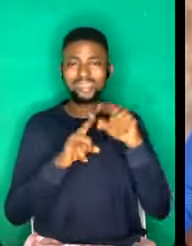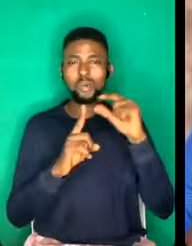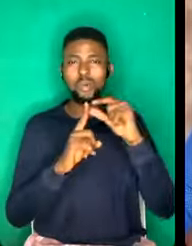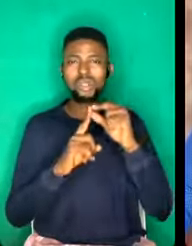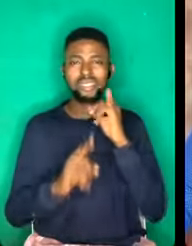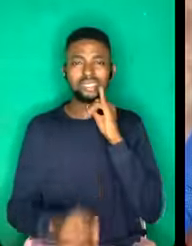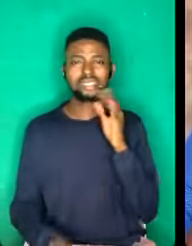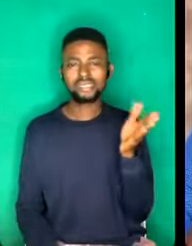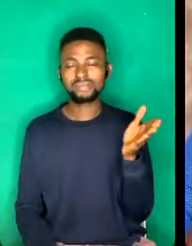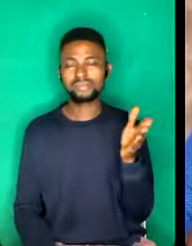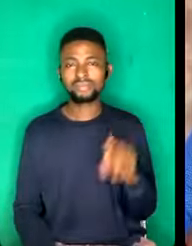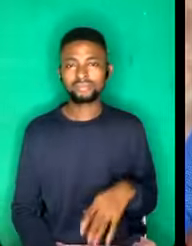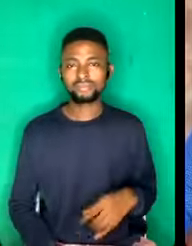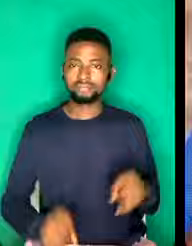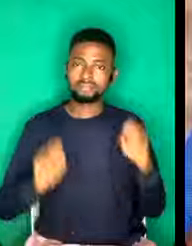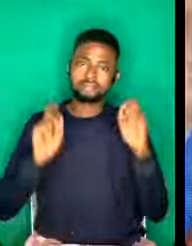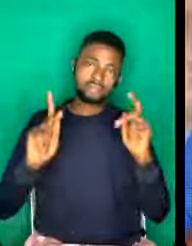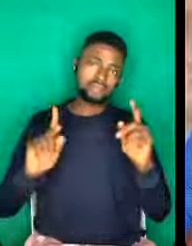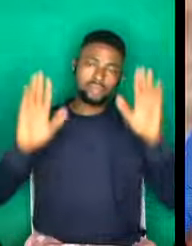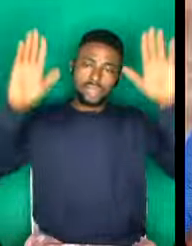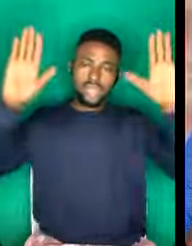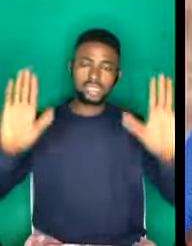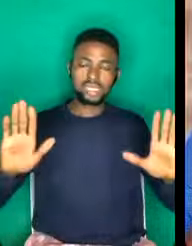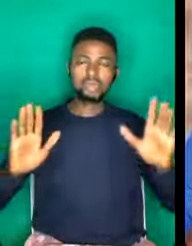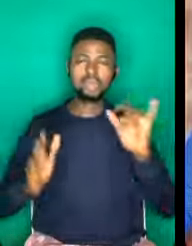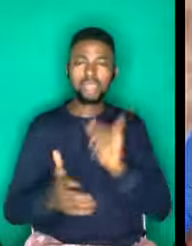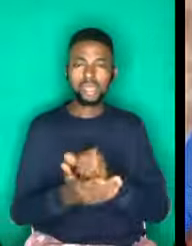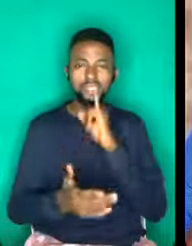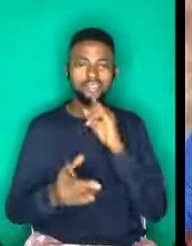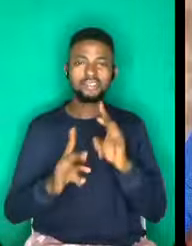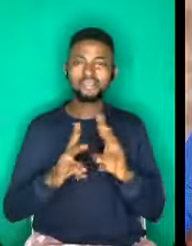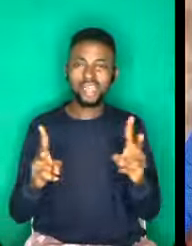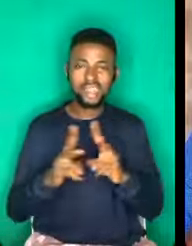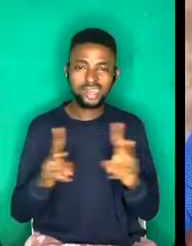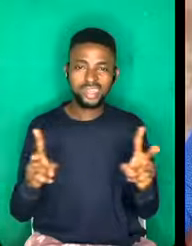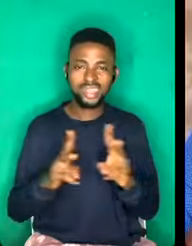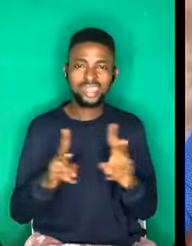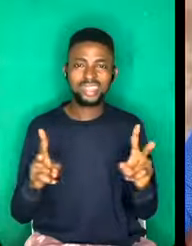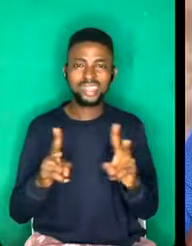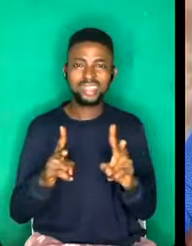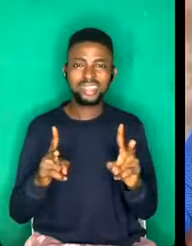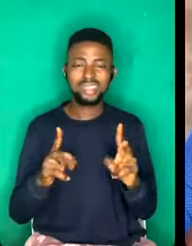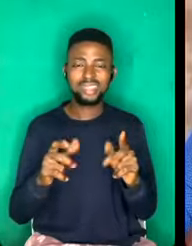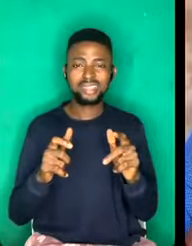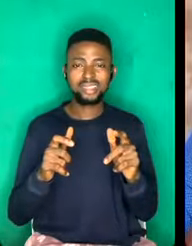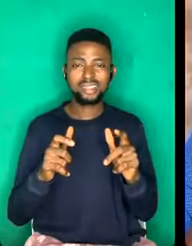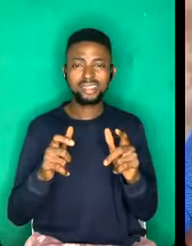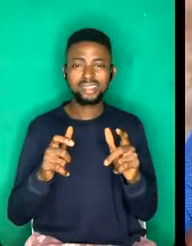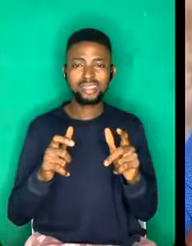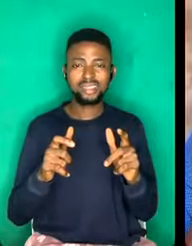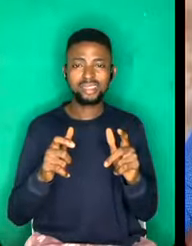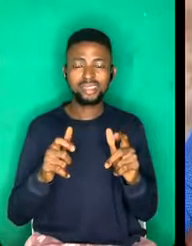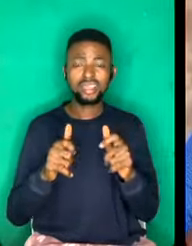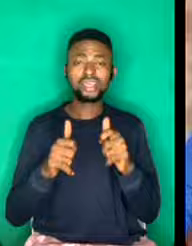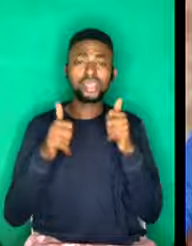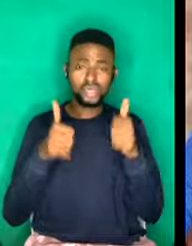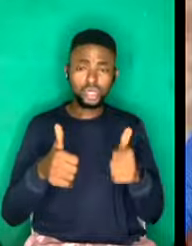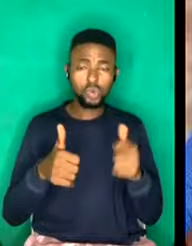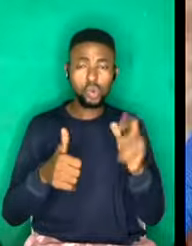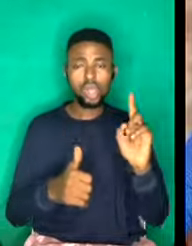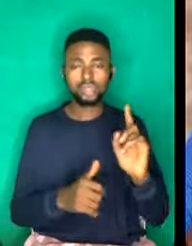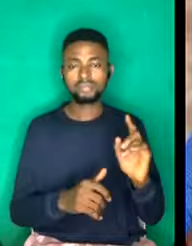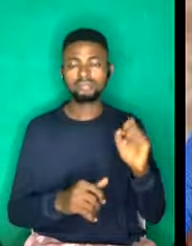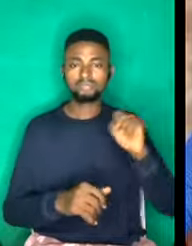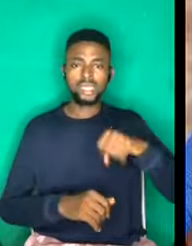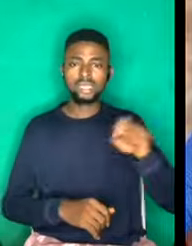Awesome. That's a very, very enlightening one. So you need to know that because